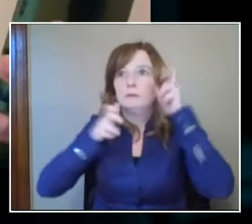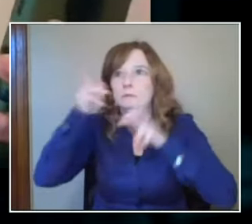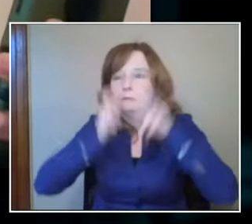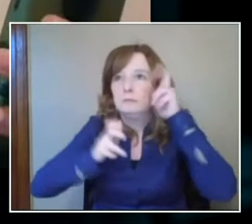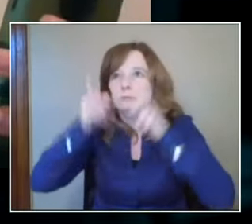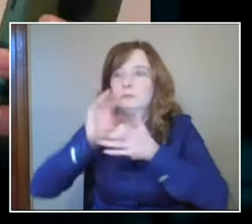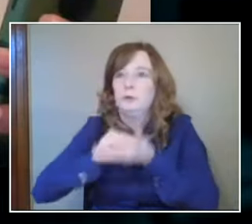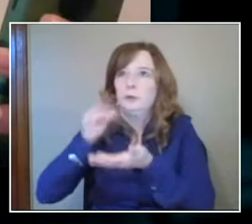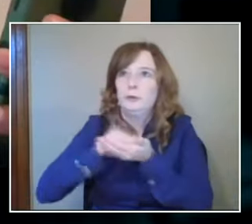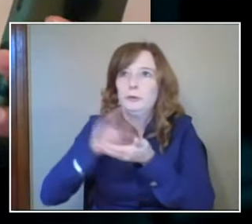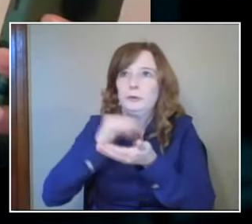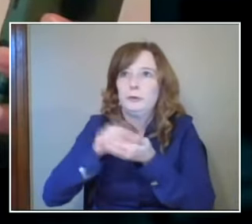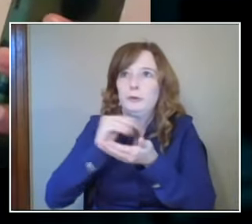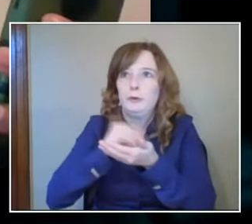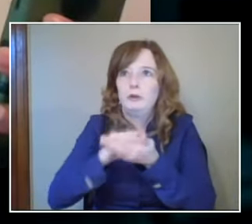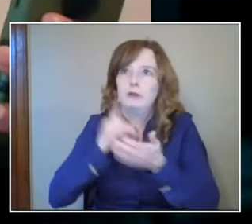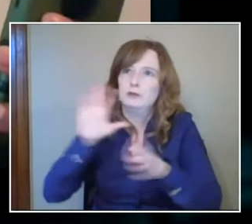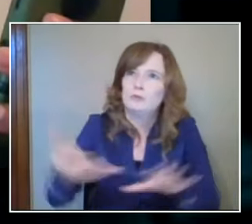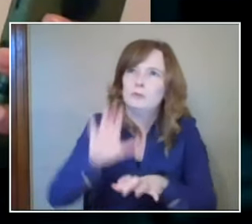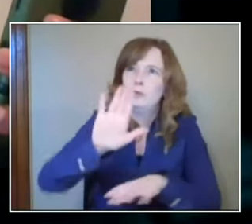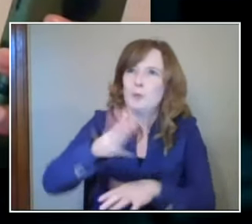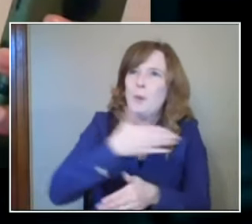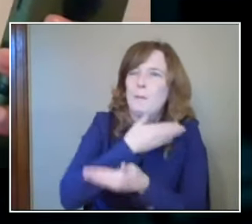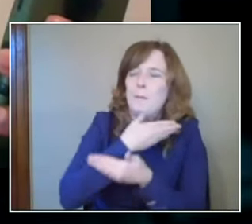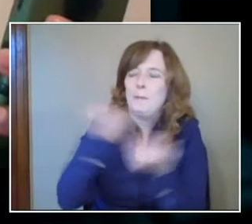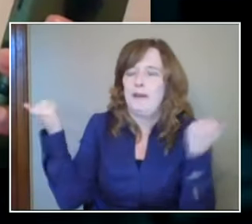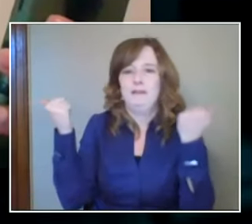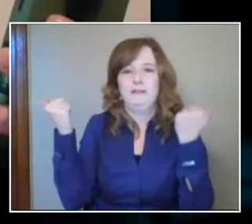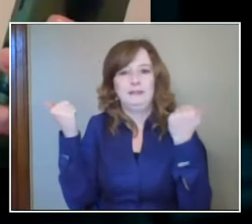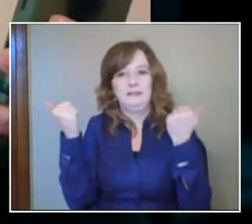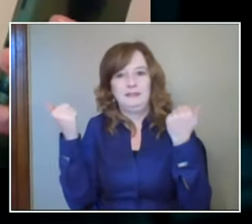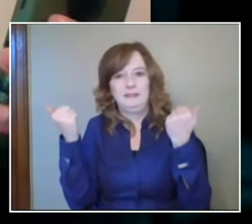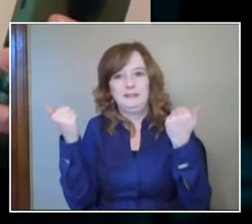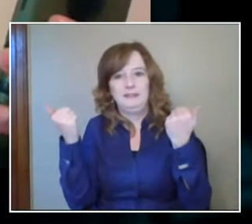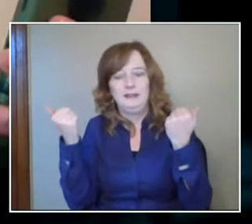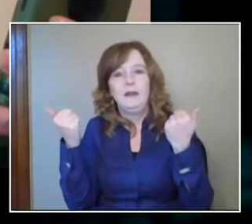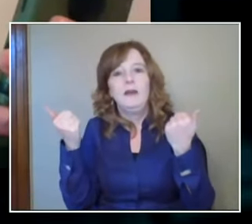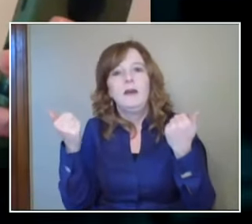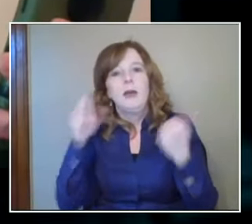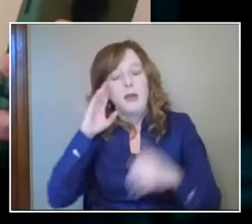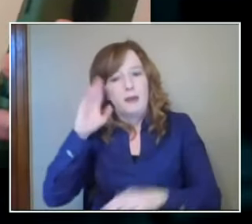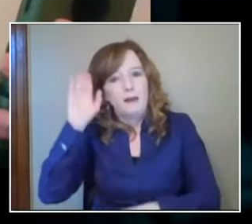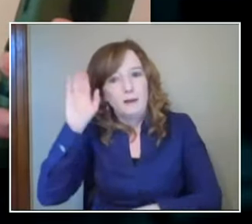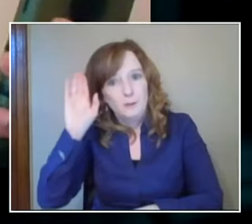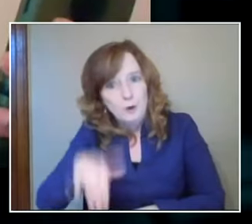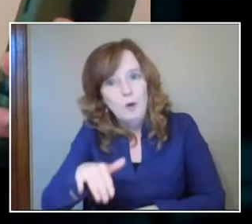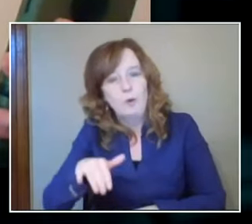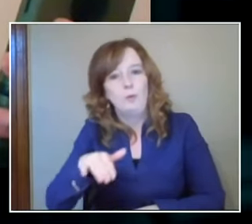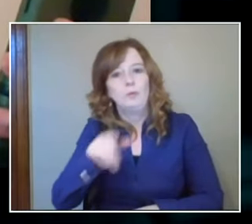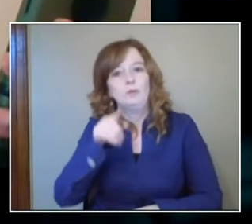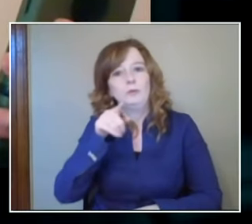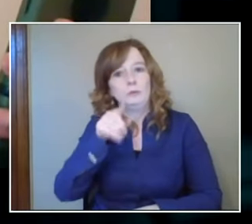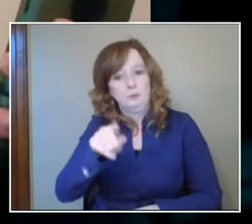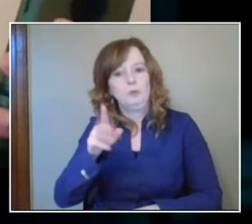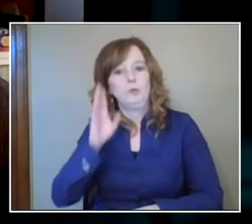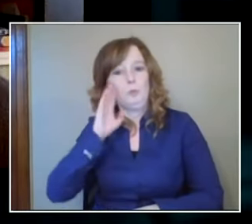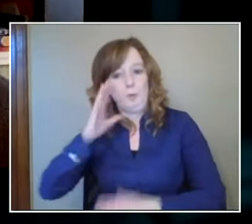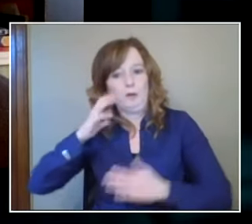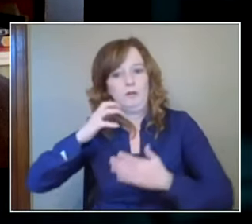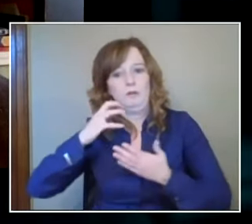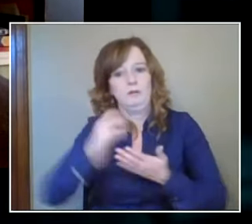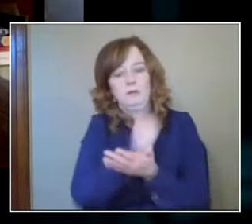that you possibly could. And I know that this is something that you're going to take with you as you move beyond Columbus